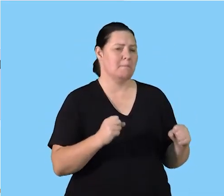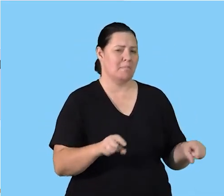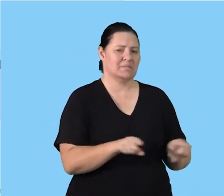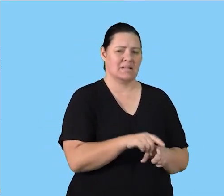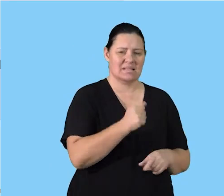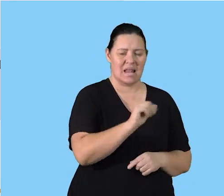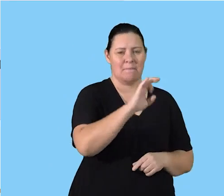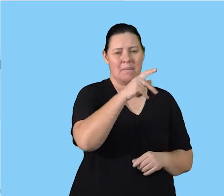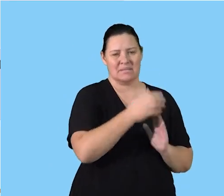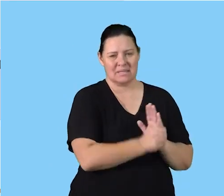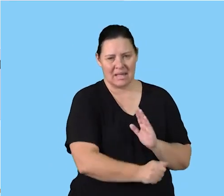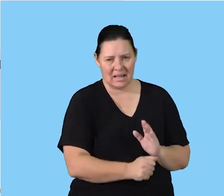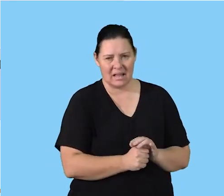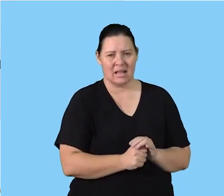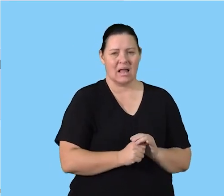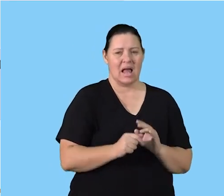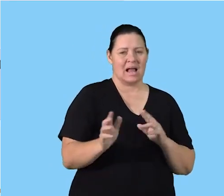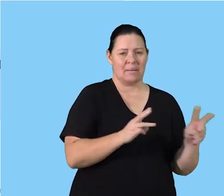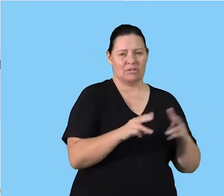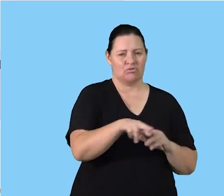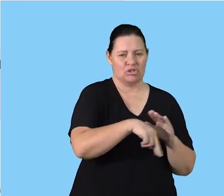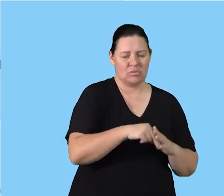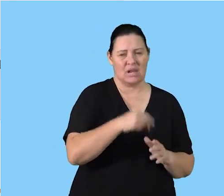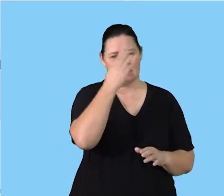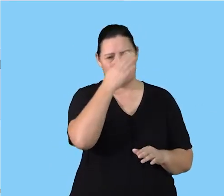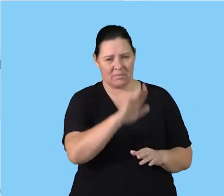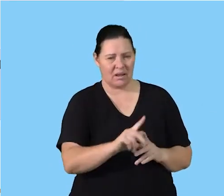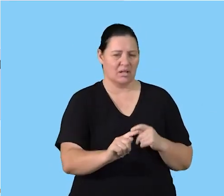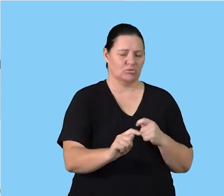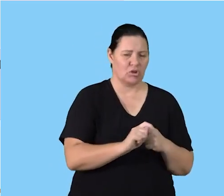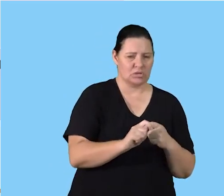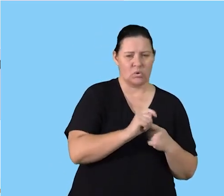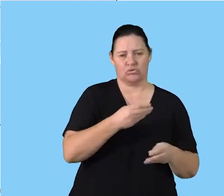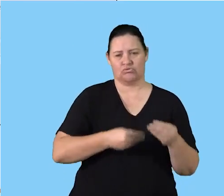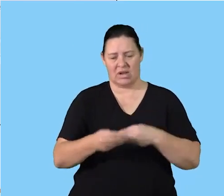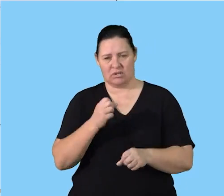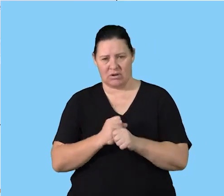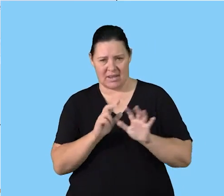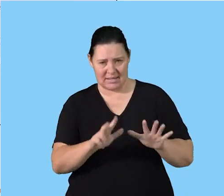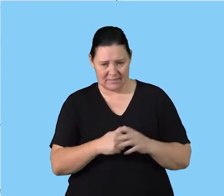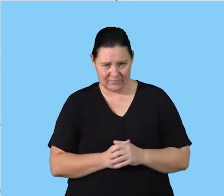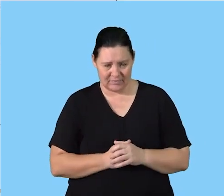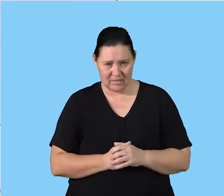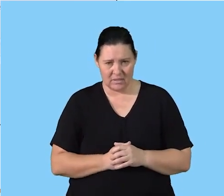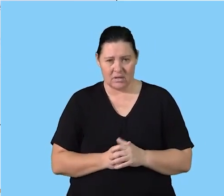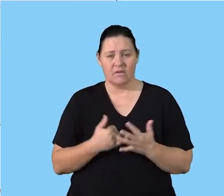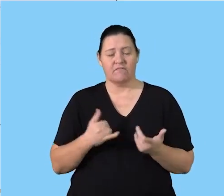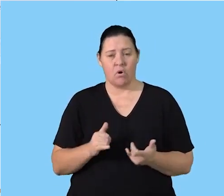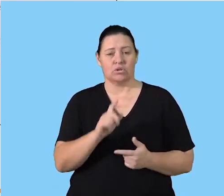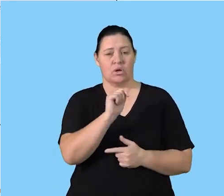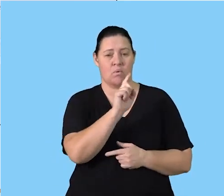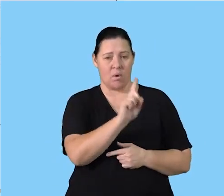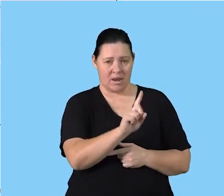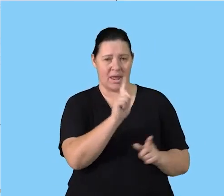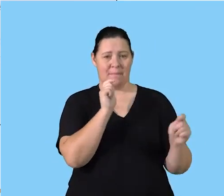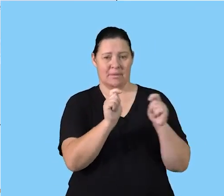same. We still have map skills, climatic regions, settlement, transport, and trade in grade 8. Then in terms of term